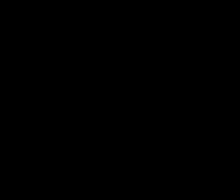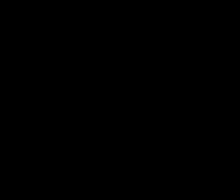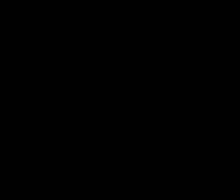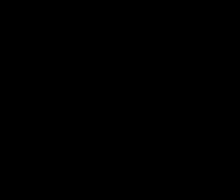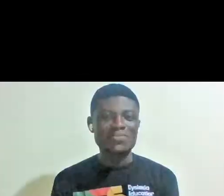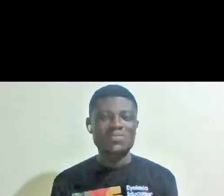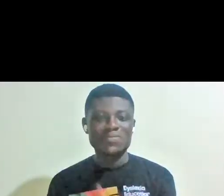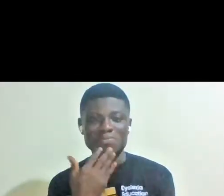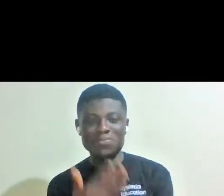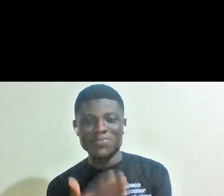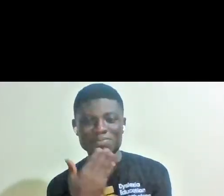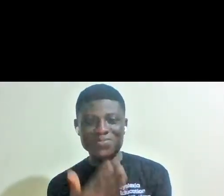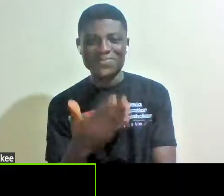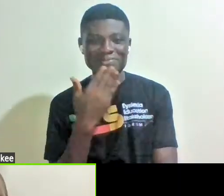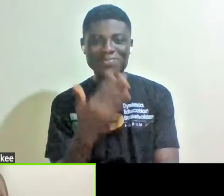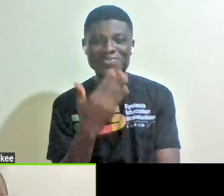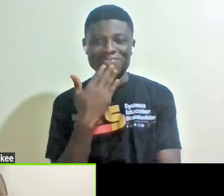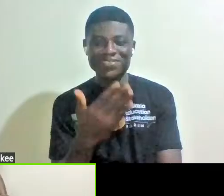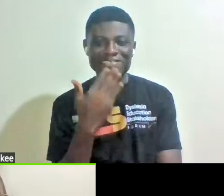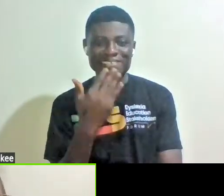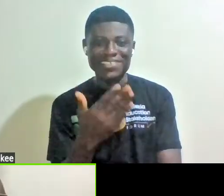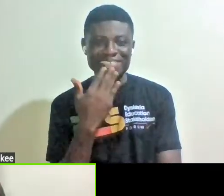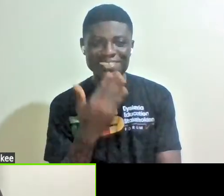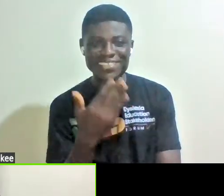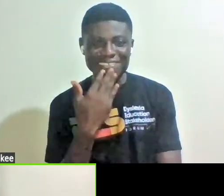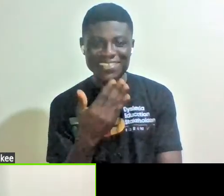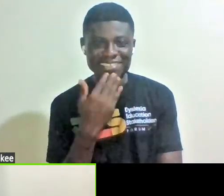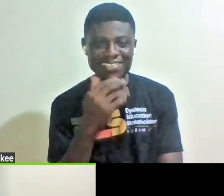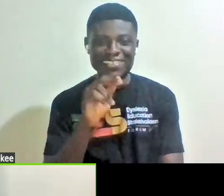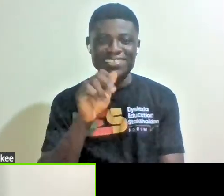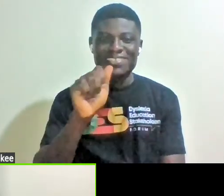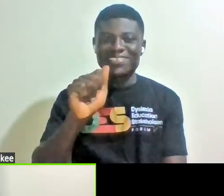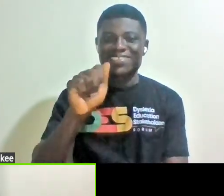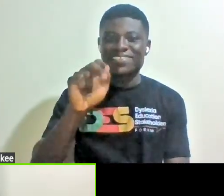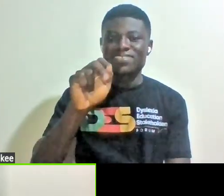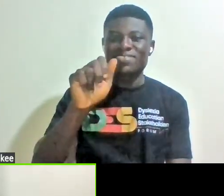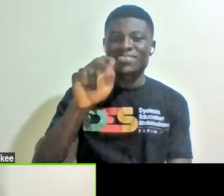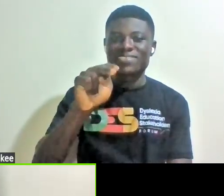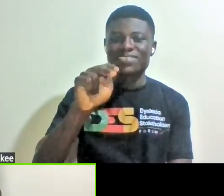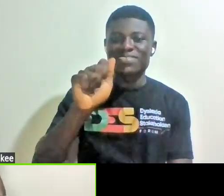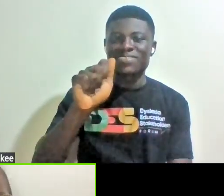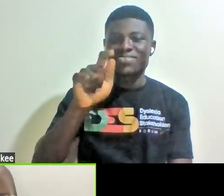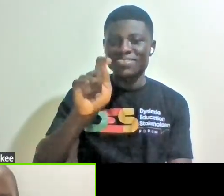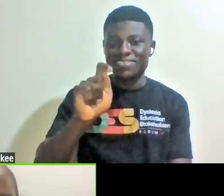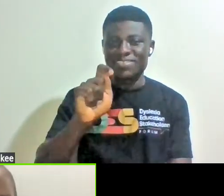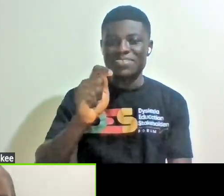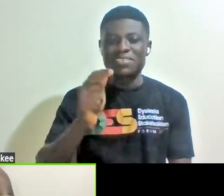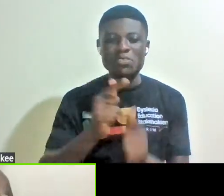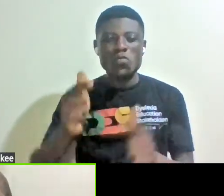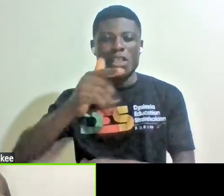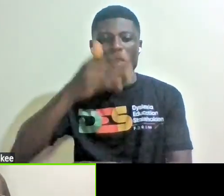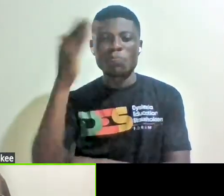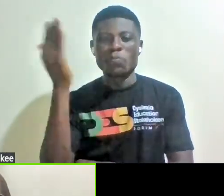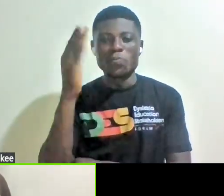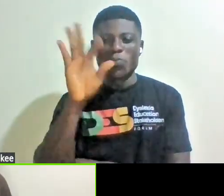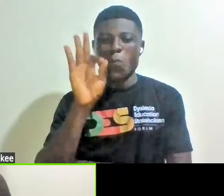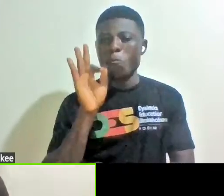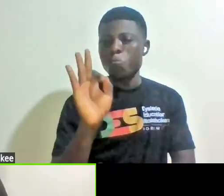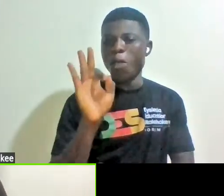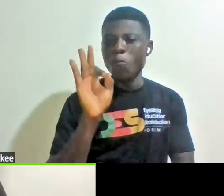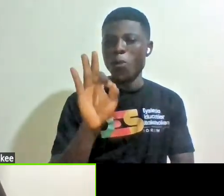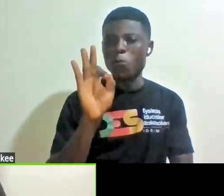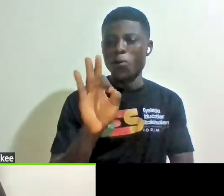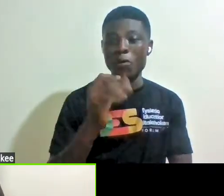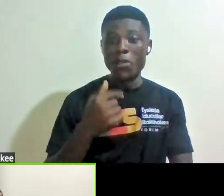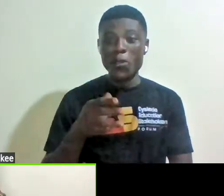Thank you so much, Nat. That was a great presentation, and the way you